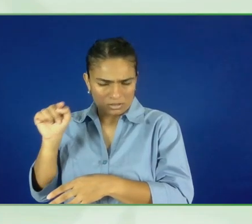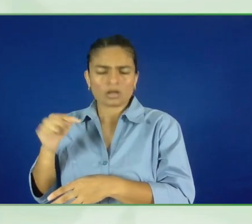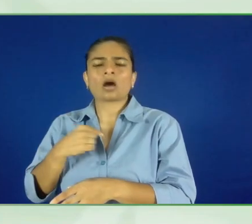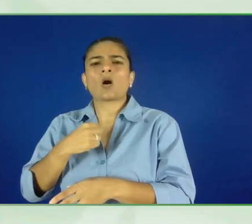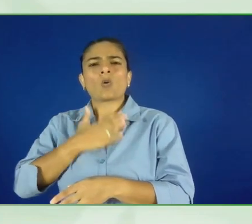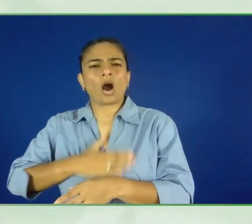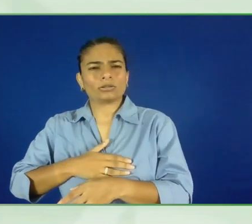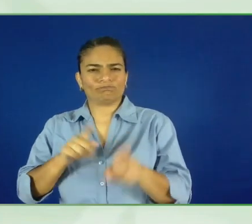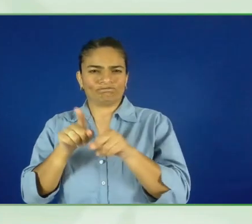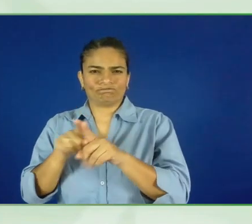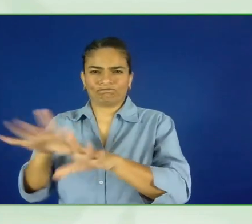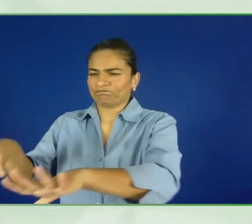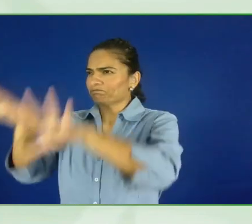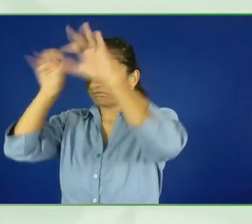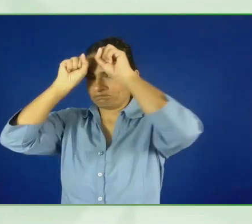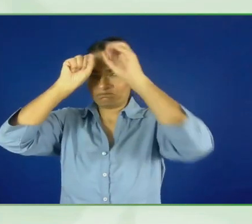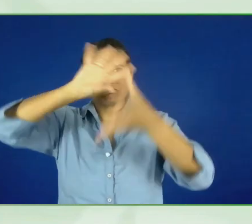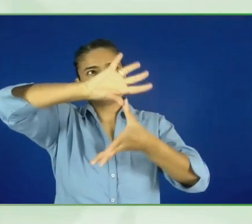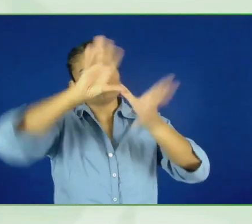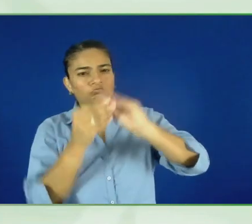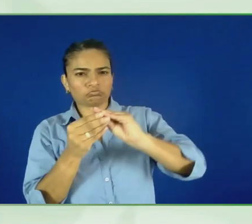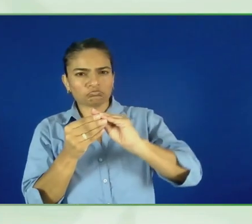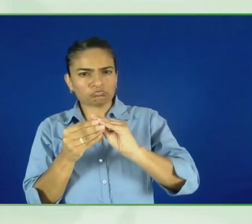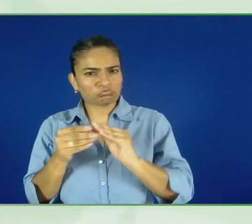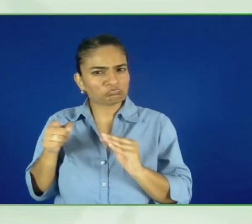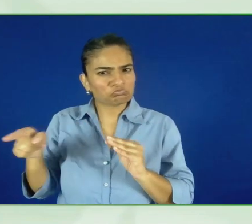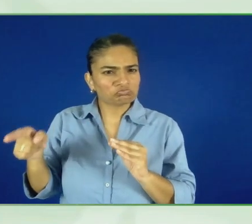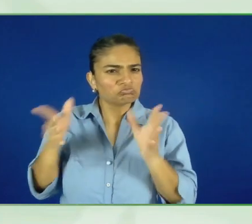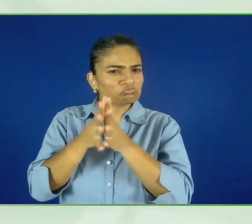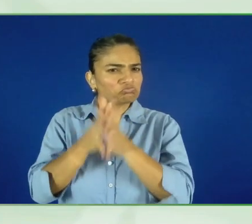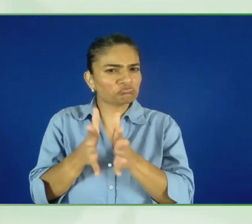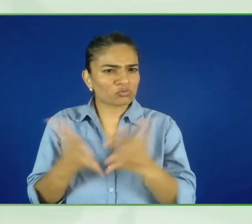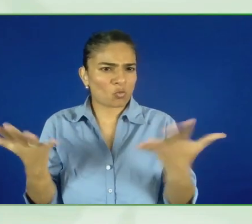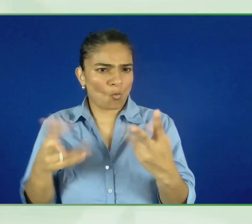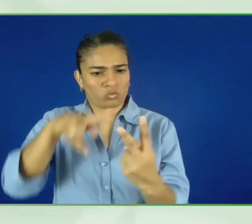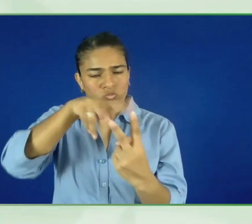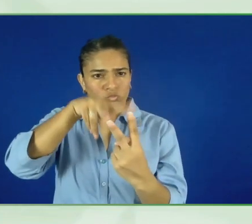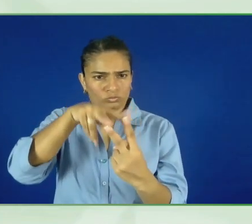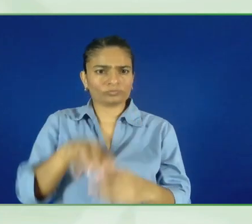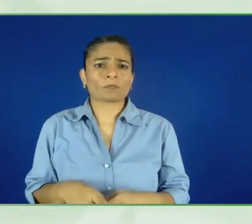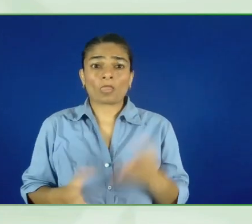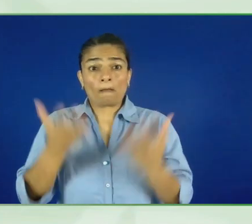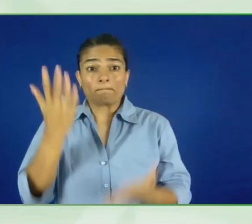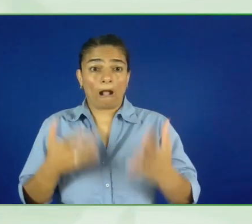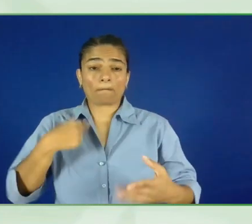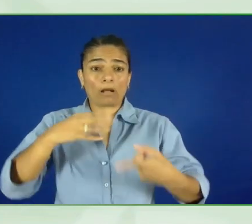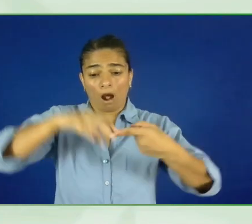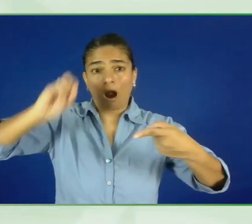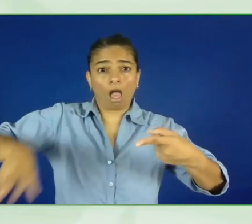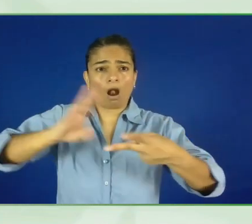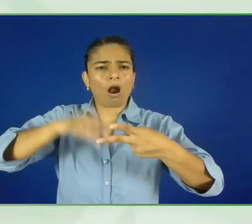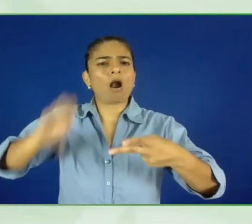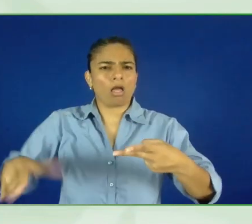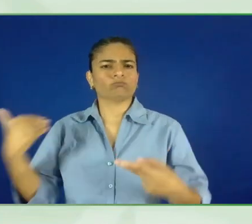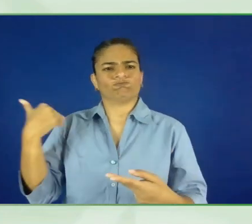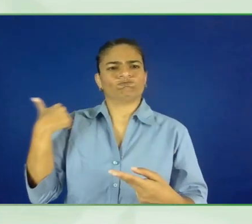also to comment if something is missing or I'm missing the point. We talked about, or Christopher